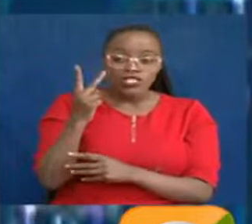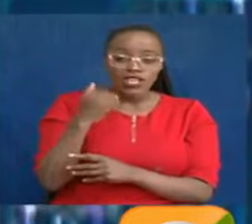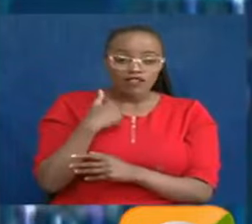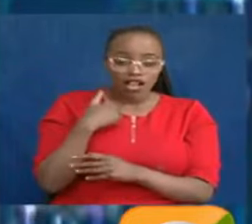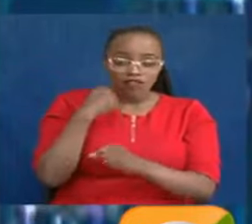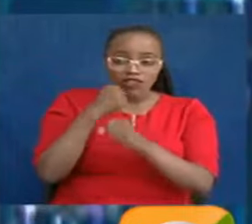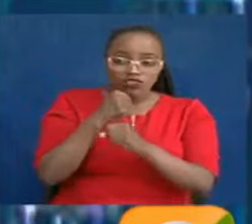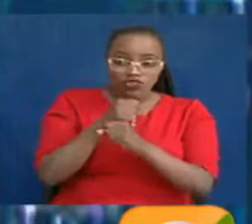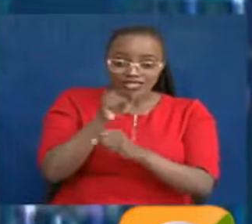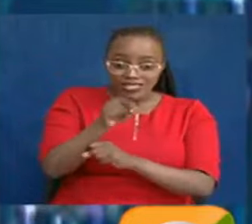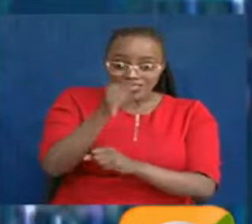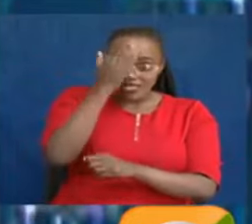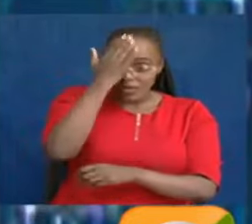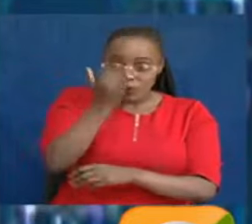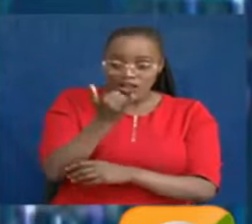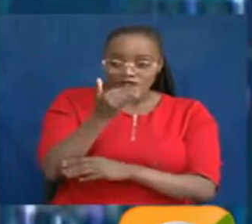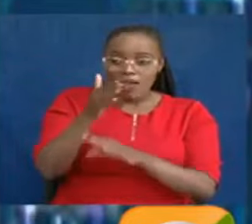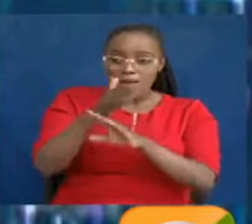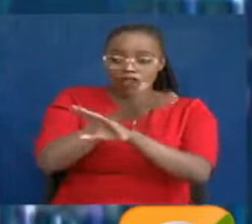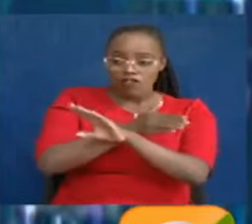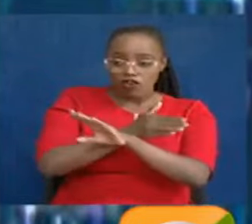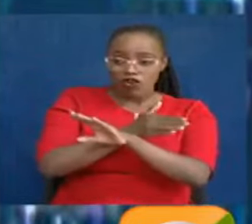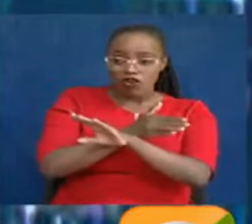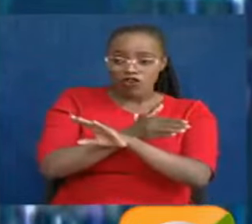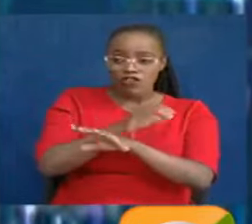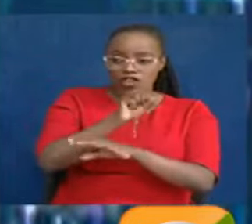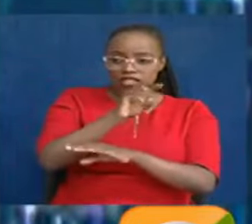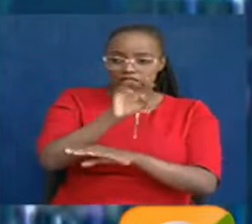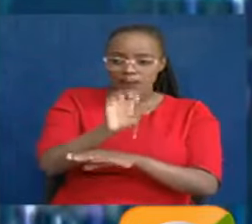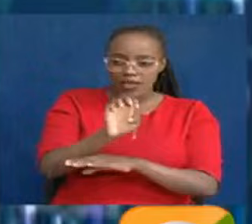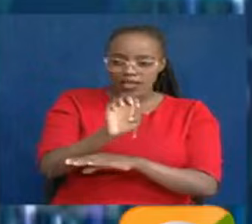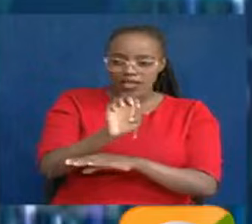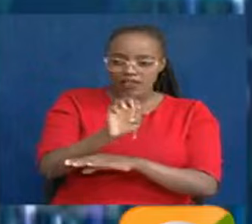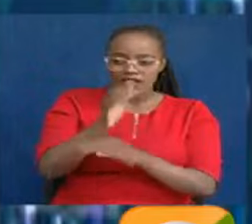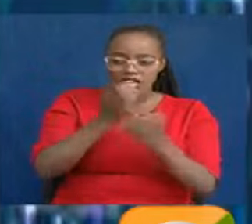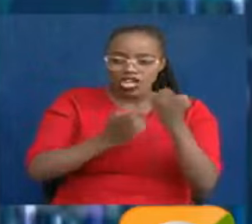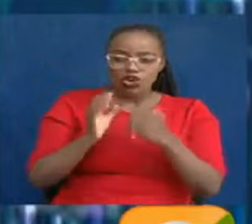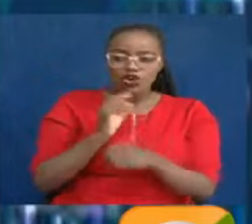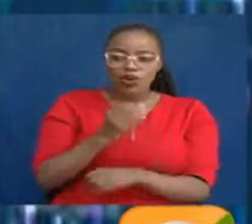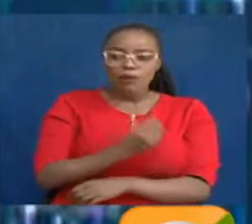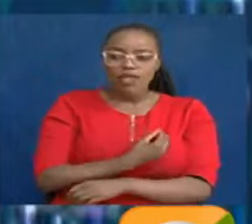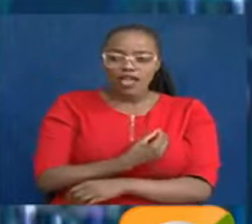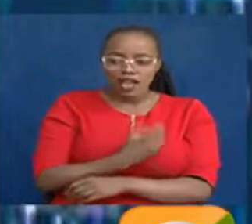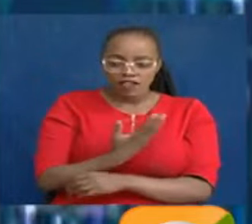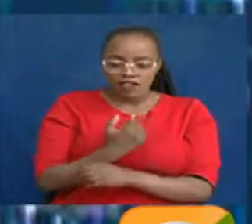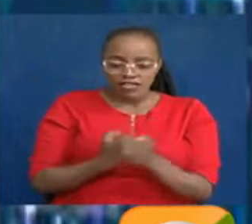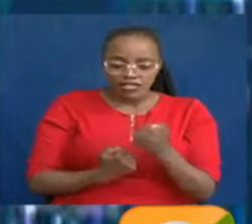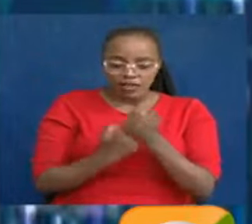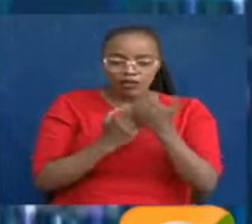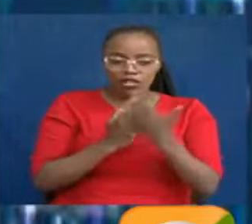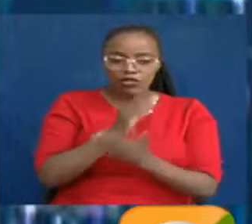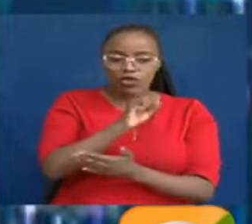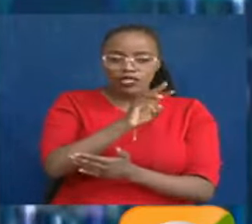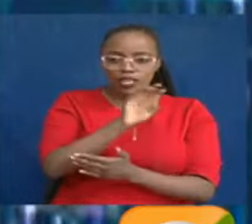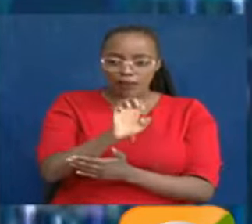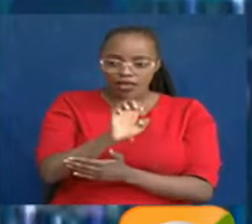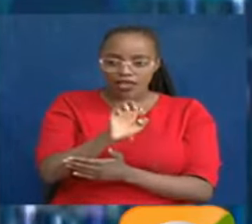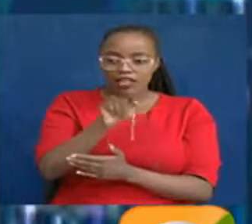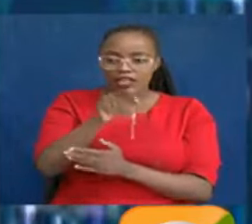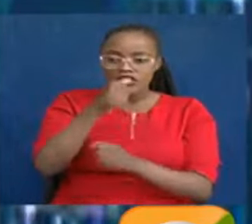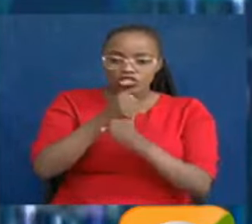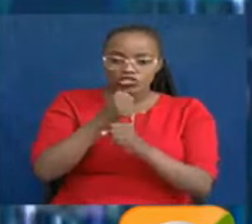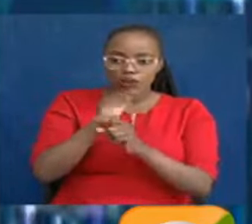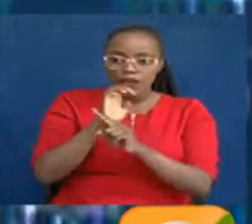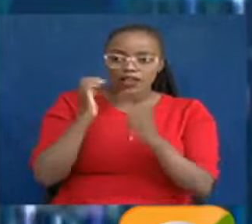as well. Because in Malaysia, for example, 70% of our economy is contributed by SMEs, and 50% of the job employment